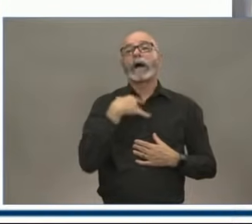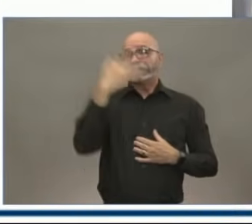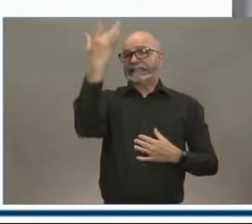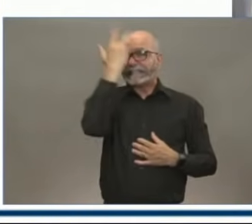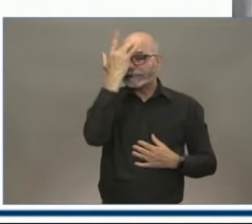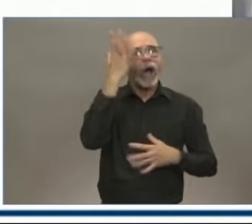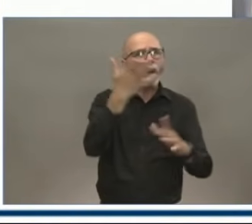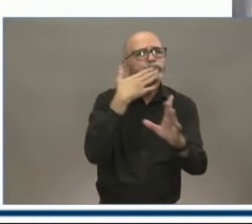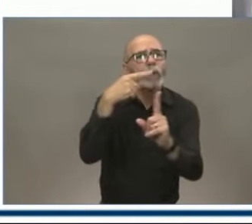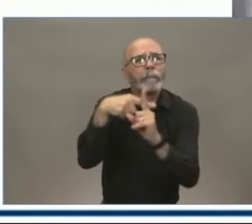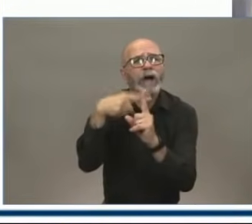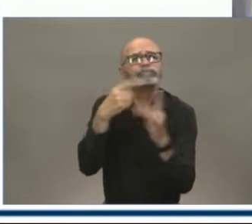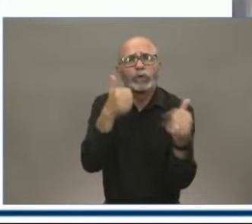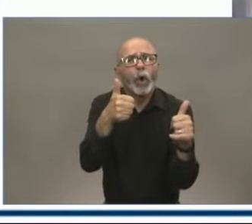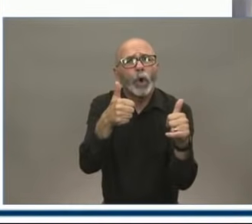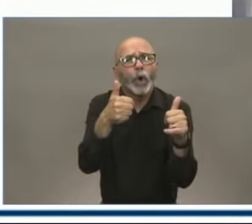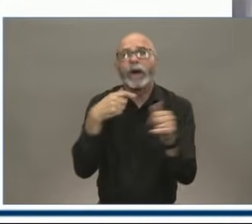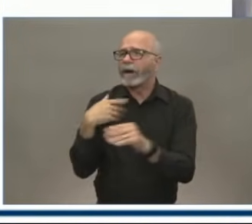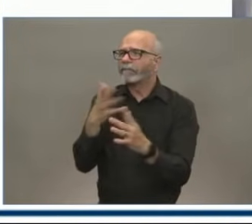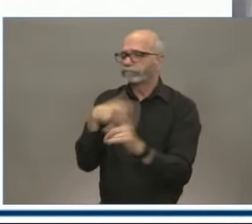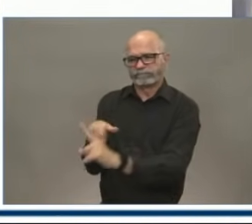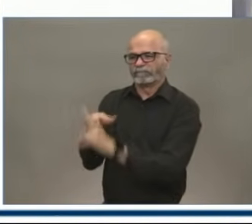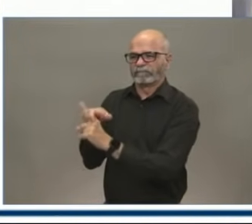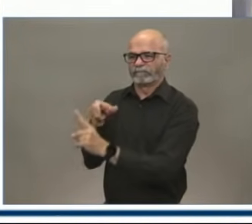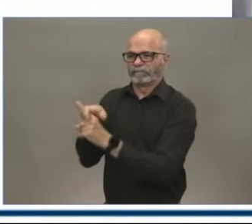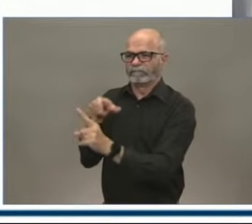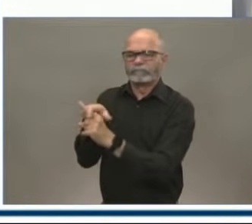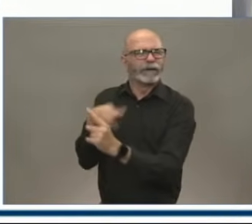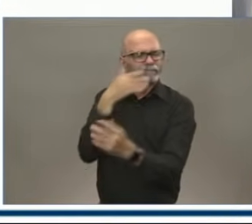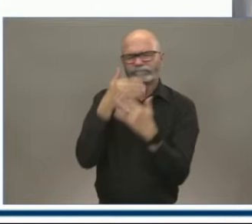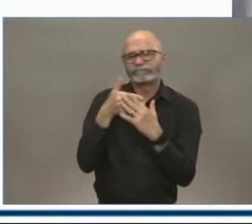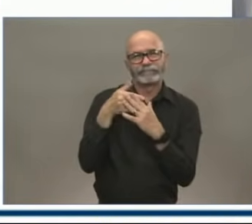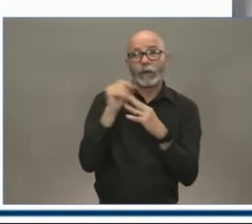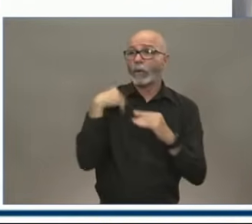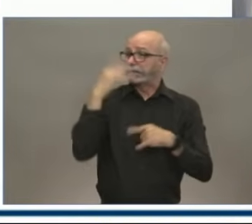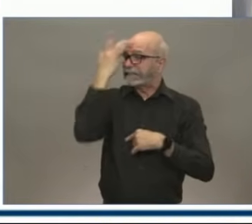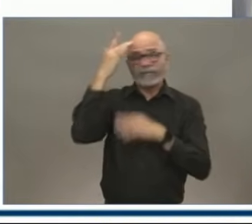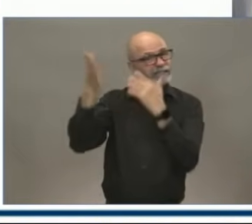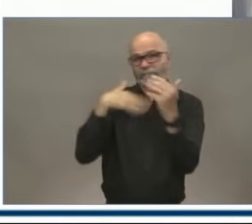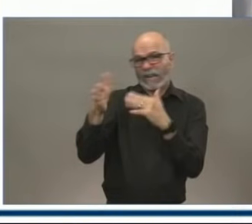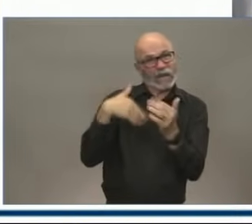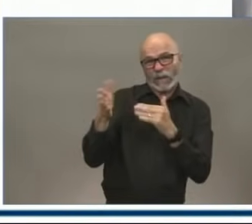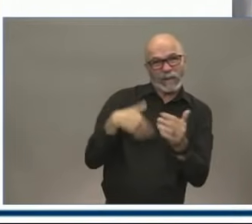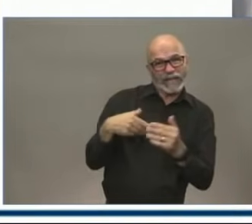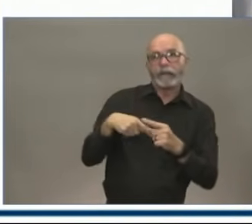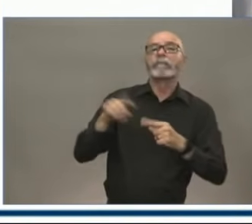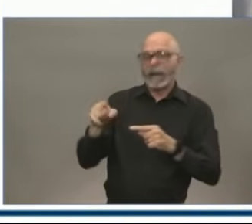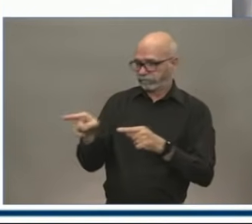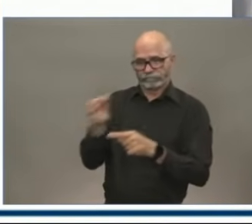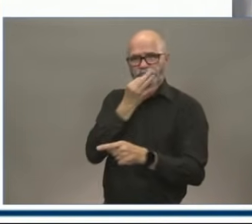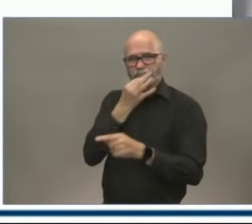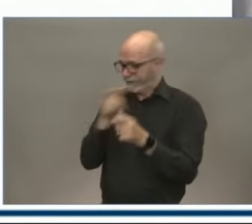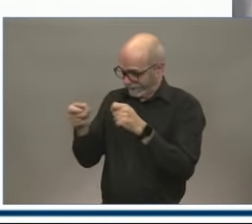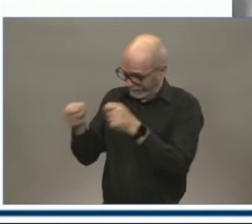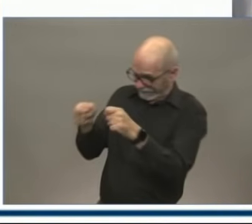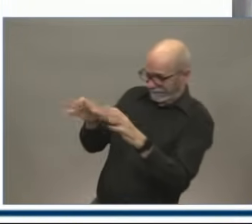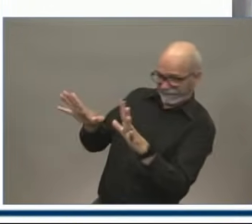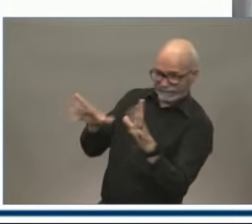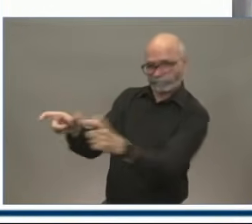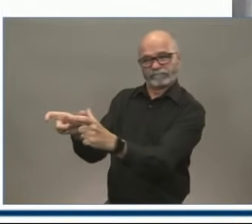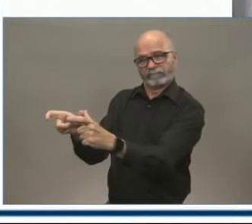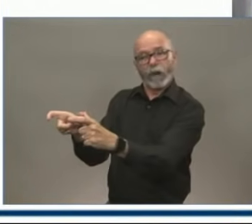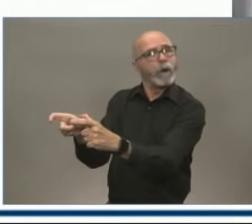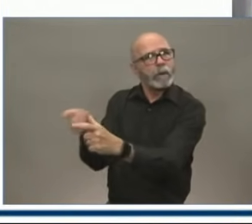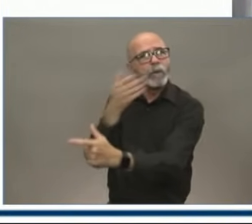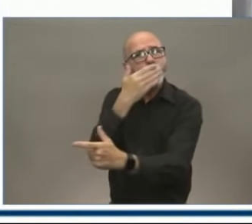Catching COVID in asymptomatic people is helping us contain the virus. But today we are also announcing another tool in